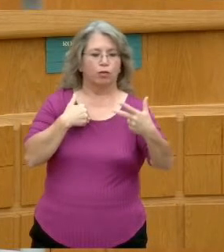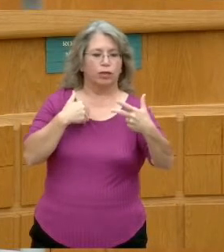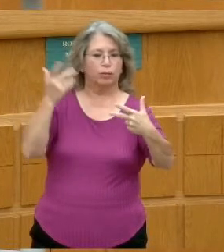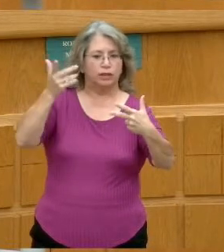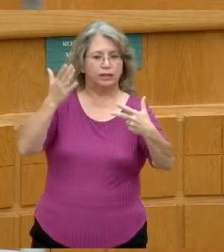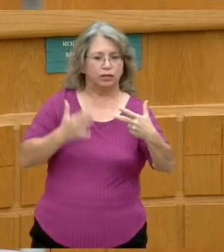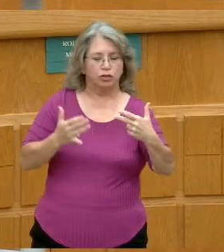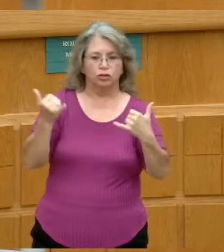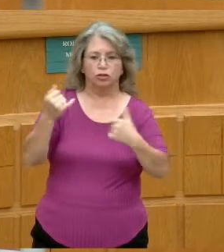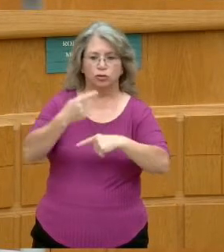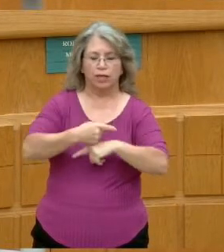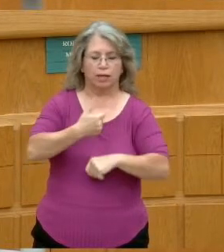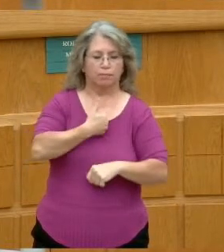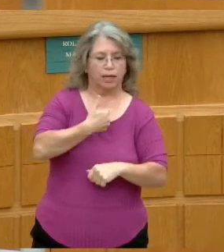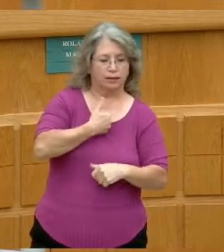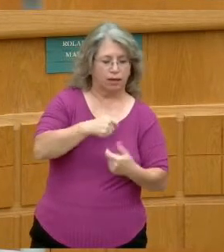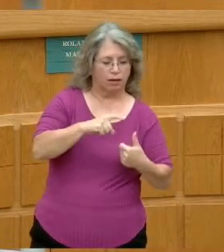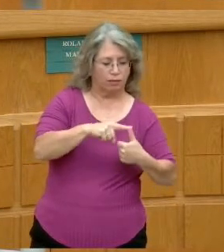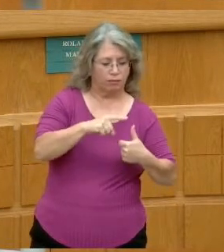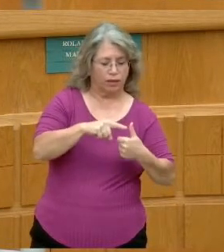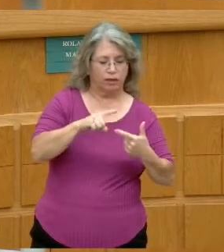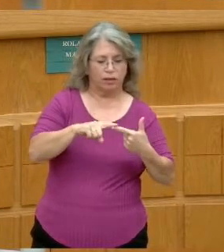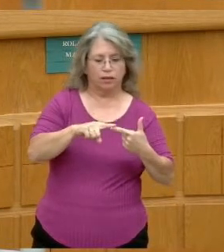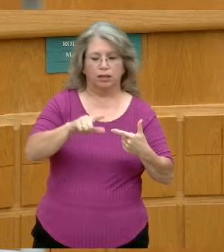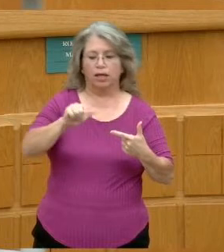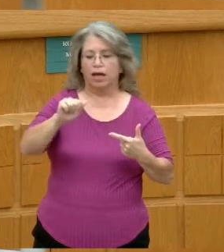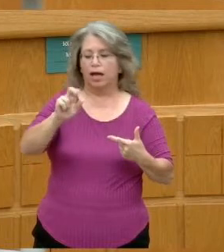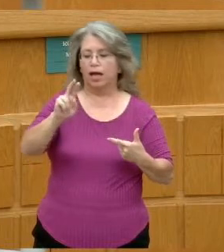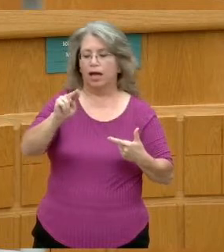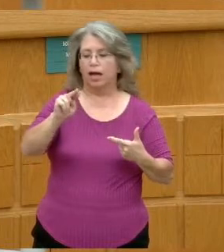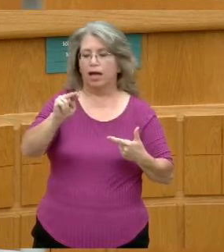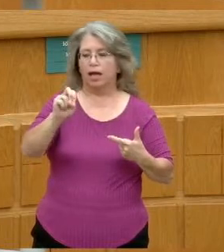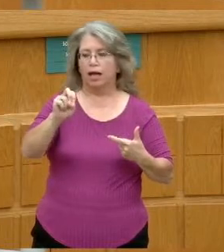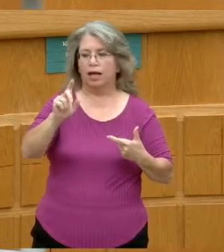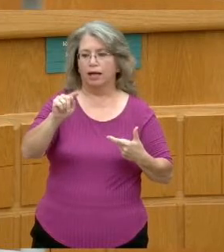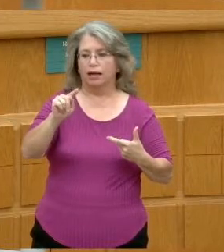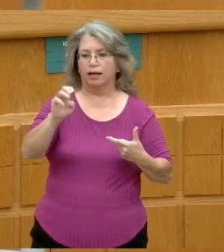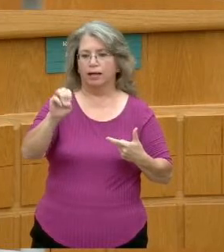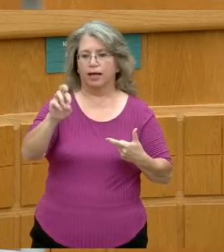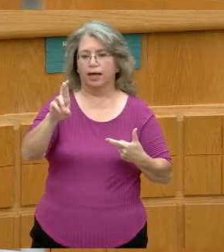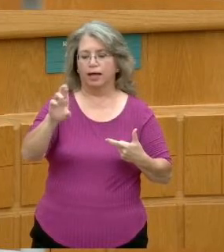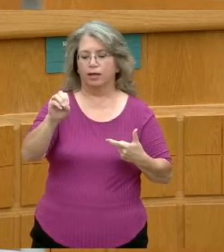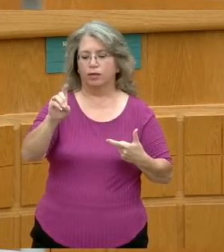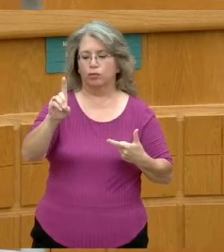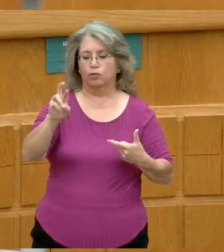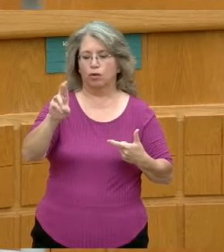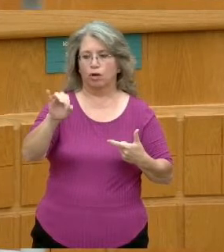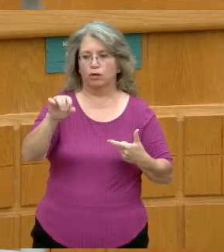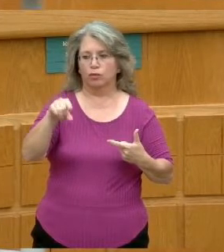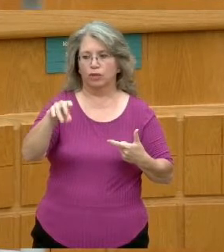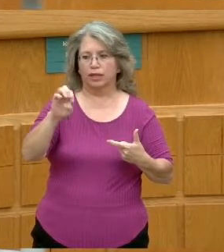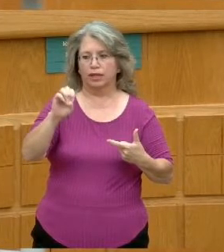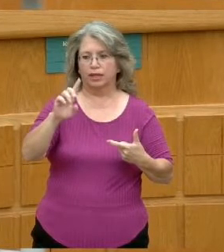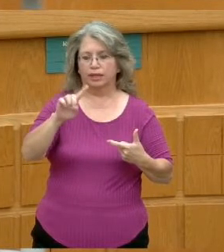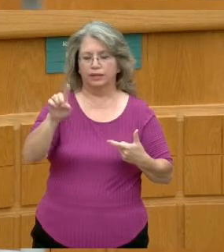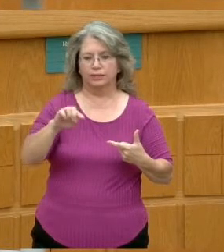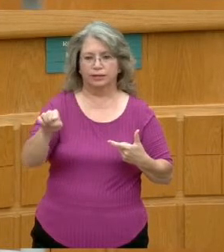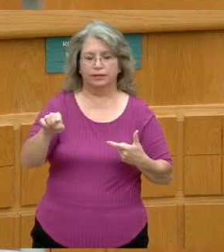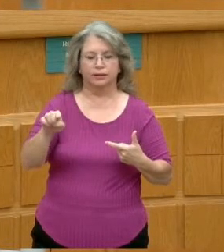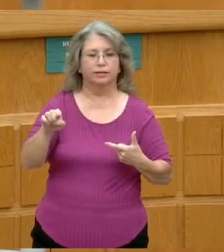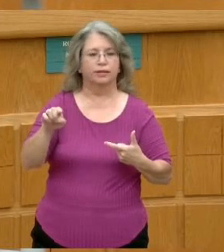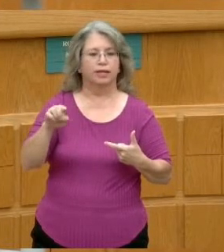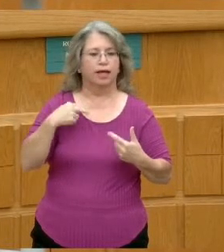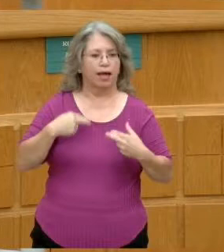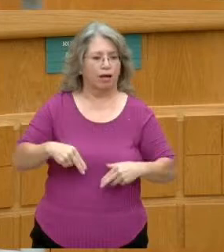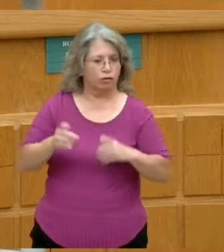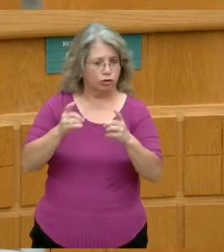myself, and then following me will be Annette Rodriguez, our Public Health Director, our joint City-County Public Health Department